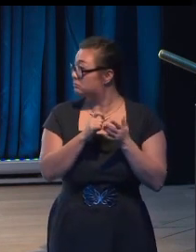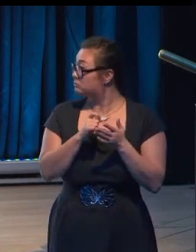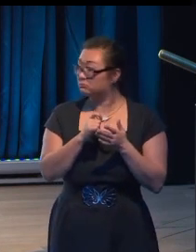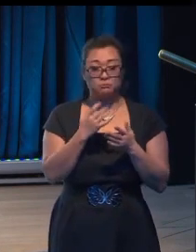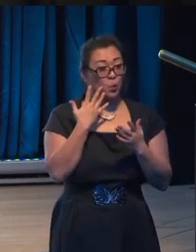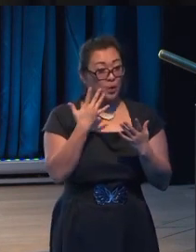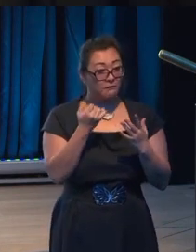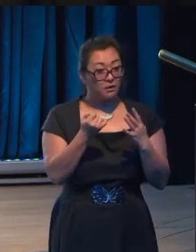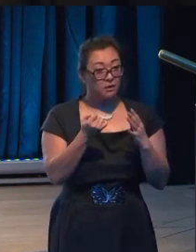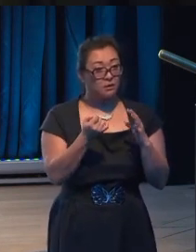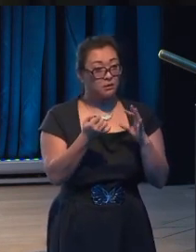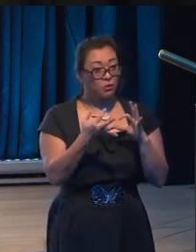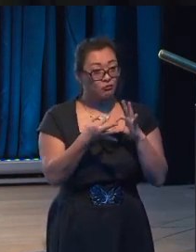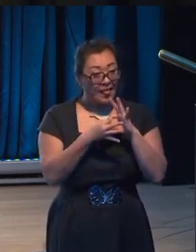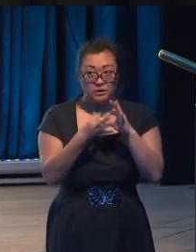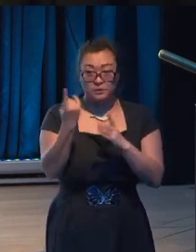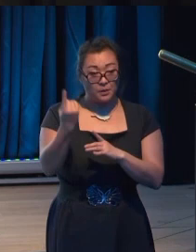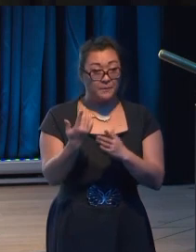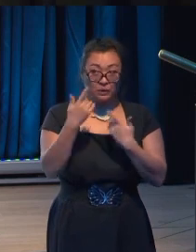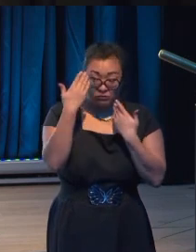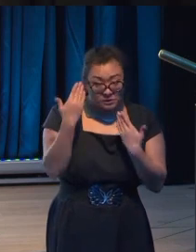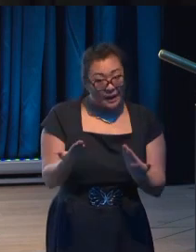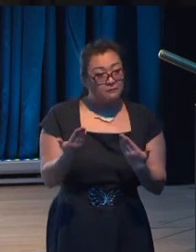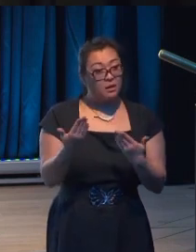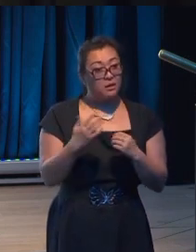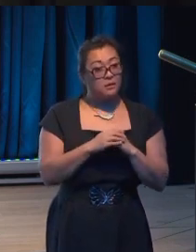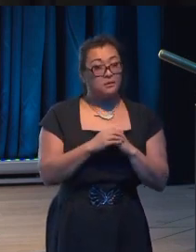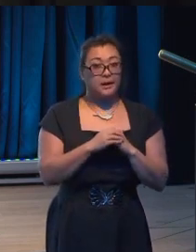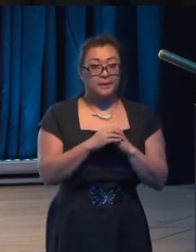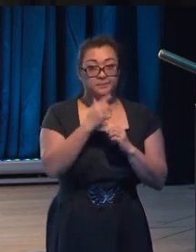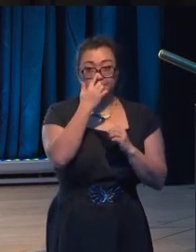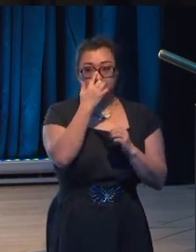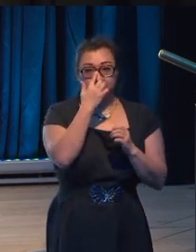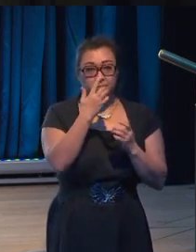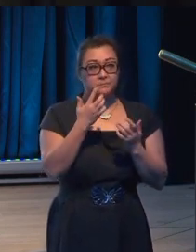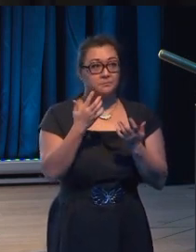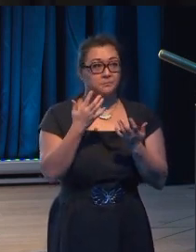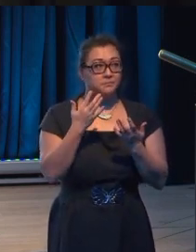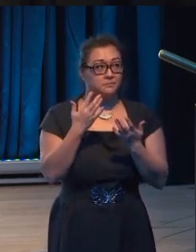before asking for help, and be prepared to help pay the help forward when you can.